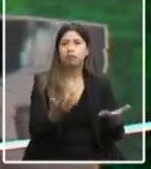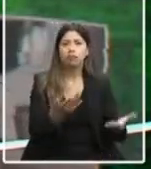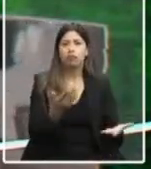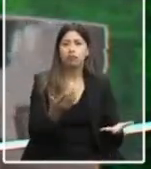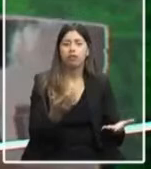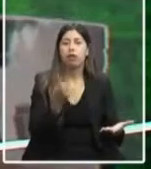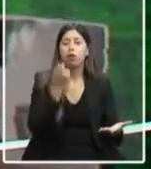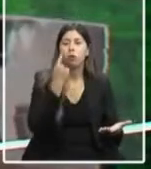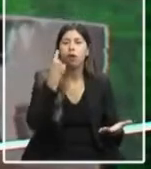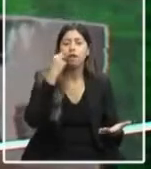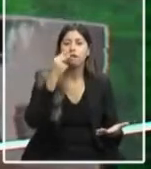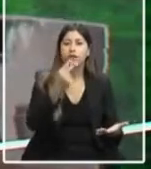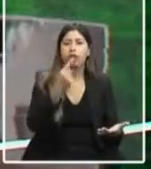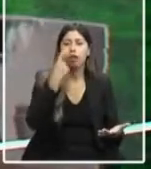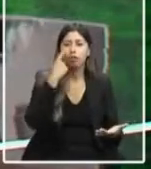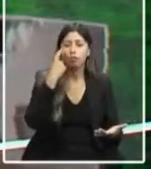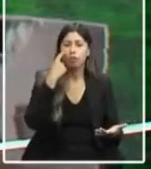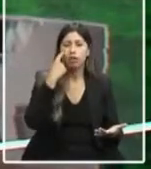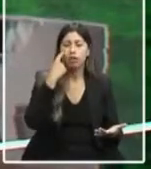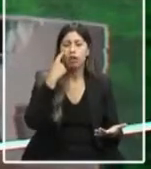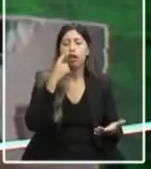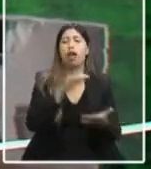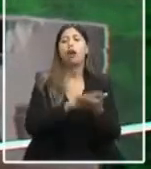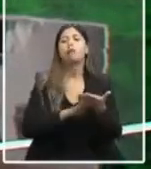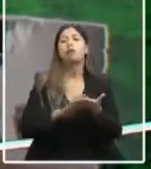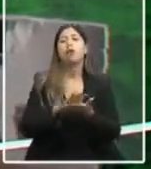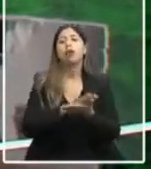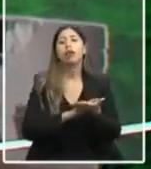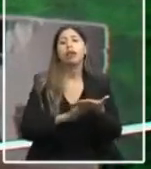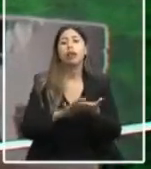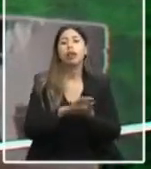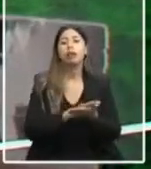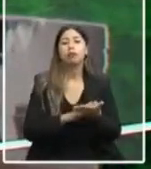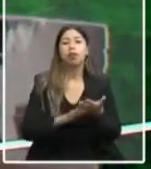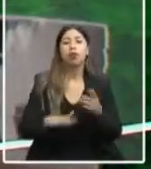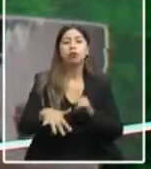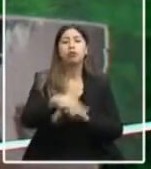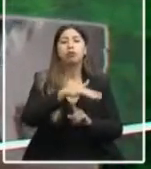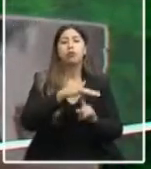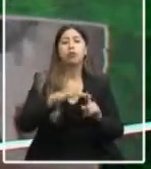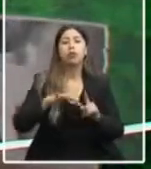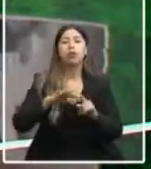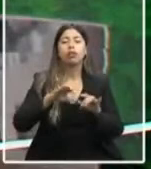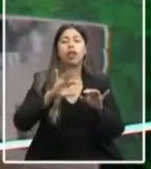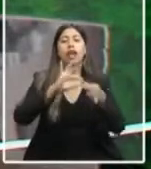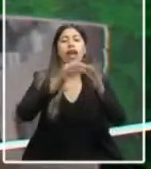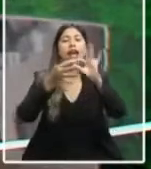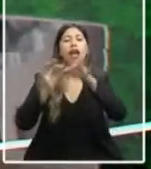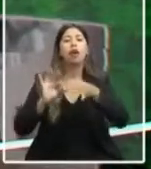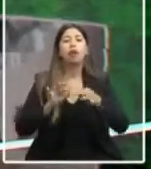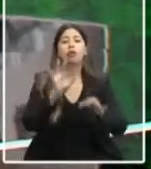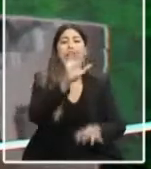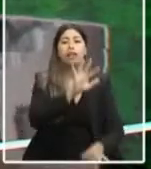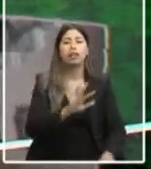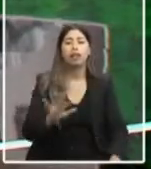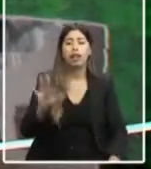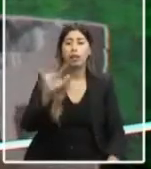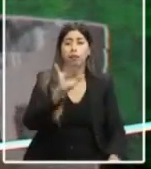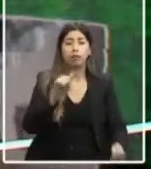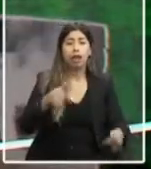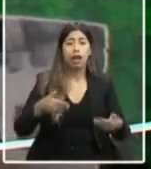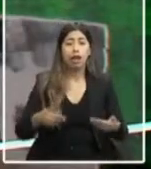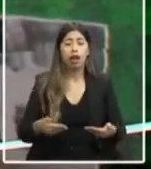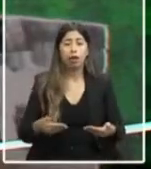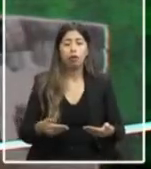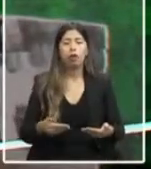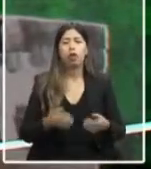these ecosystems. Goes without saying. But at the moment, in most countries, they don't even know what assets they own, because a lot of